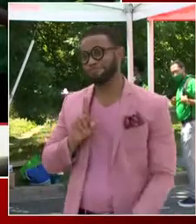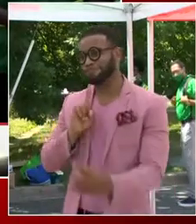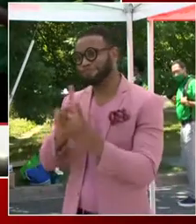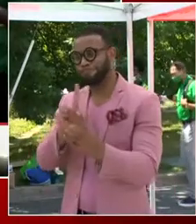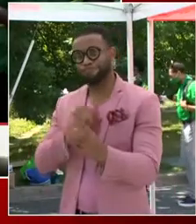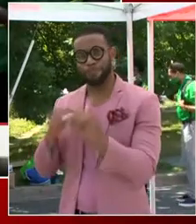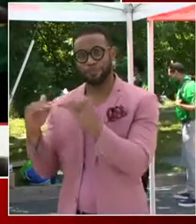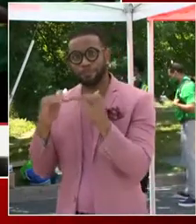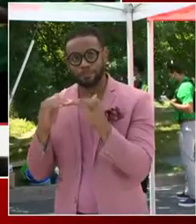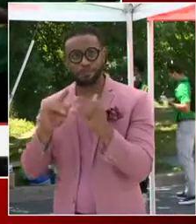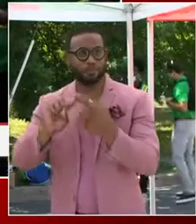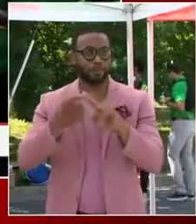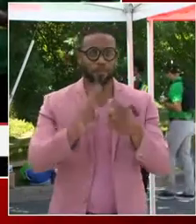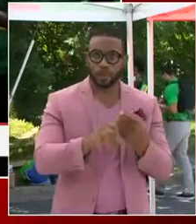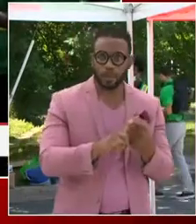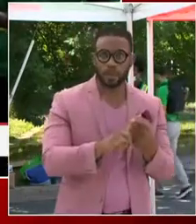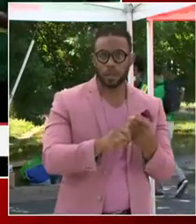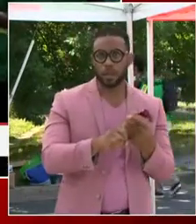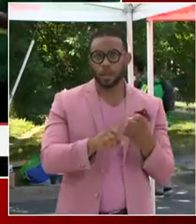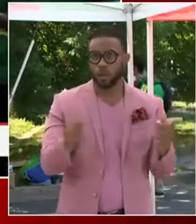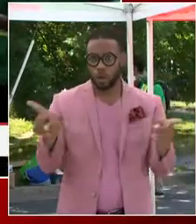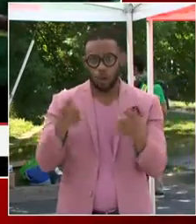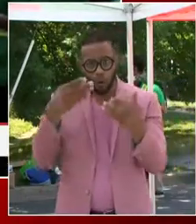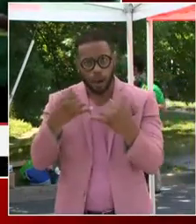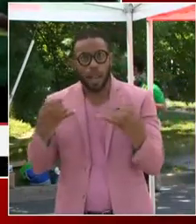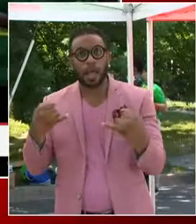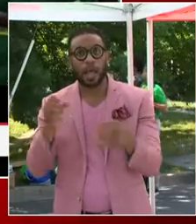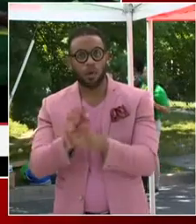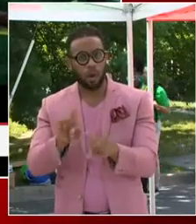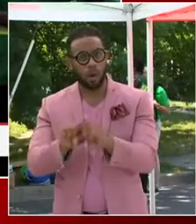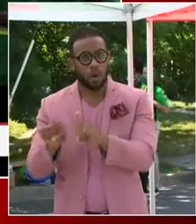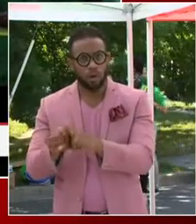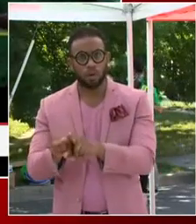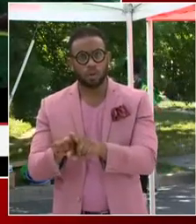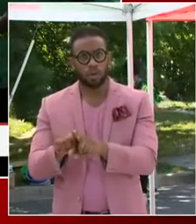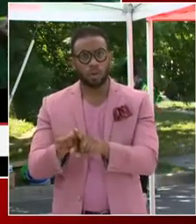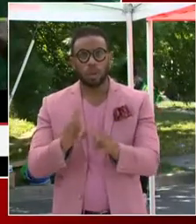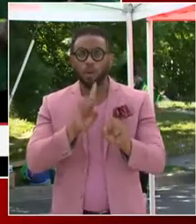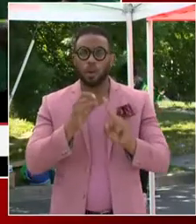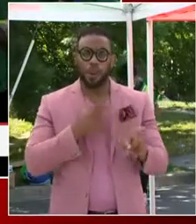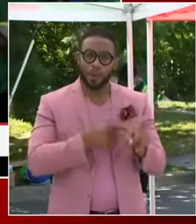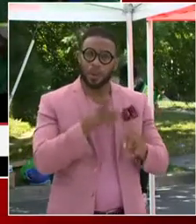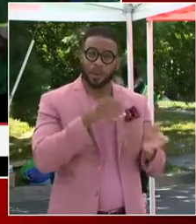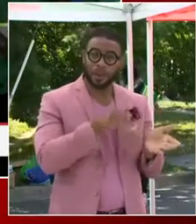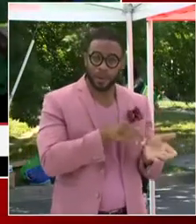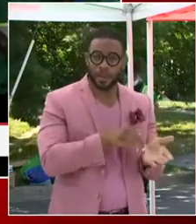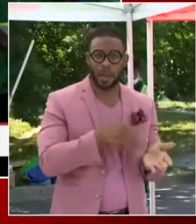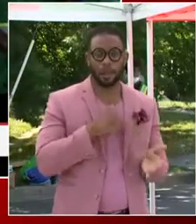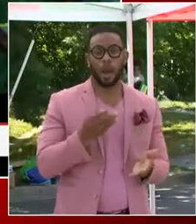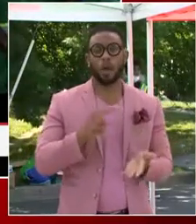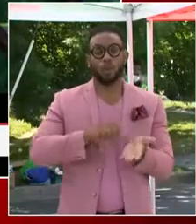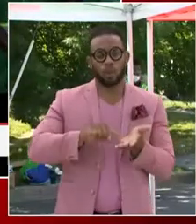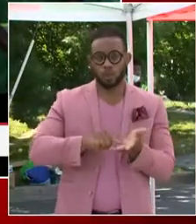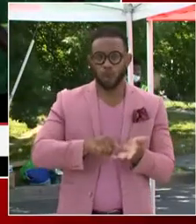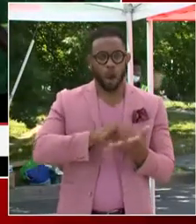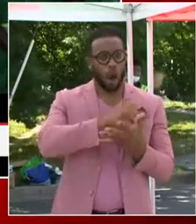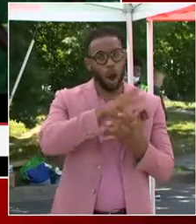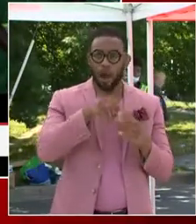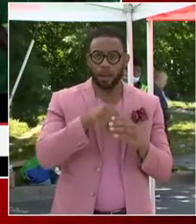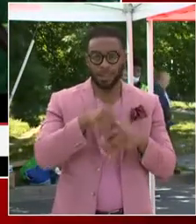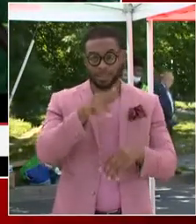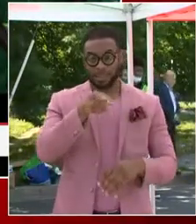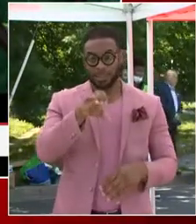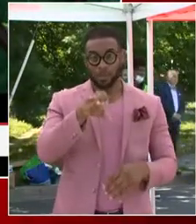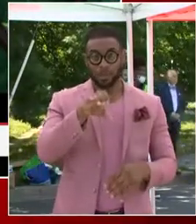colleagues. I spoke with my friends who are frontline workers also. I spoke with my primary care, and I did my own research. And so in